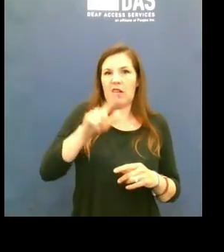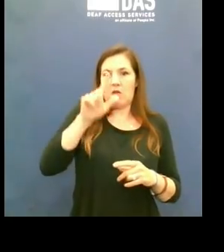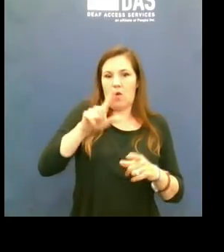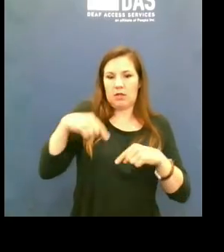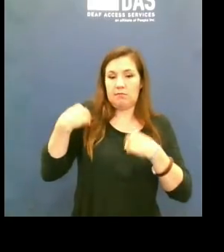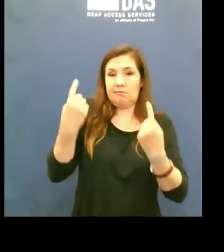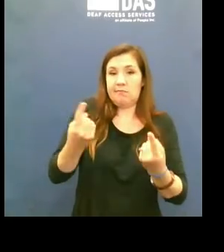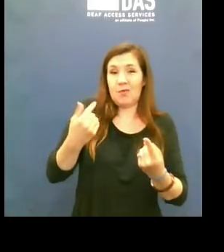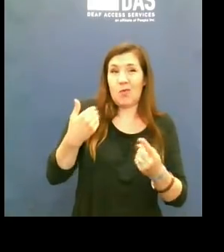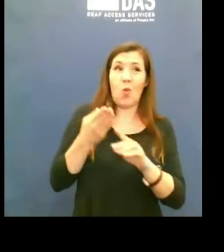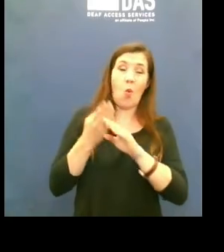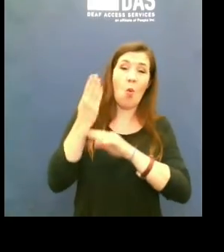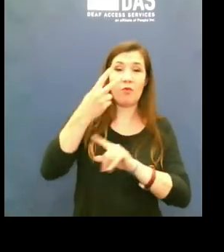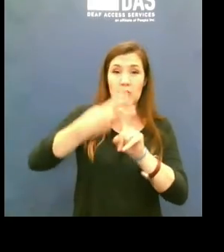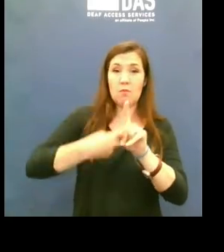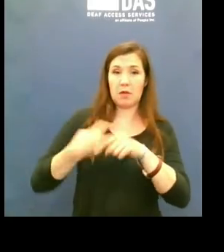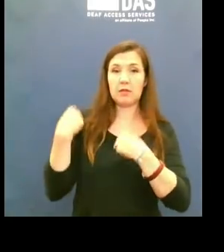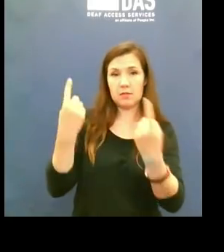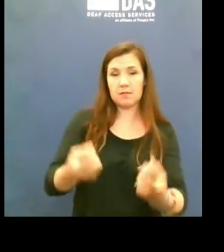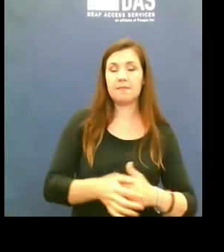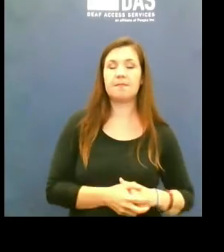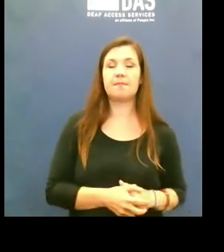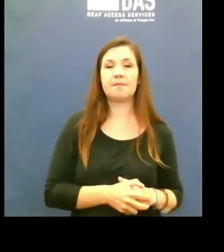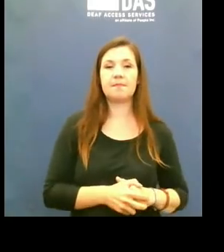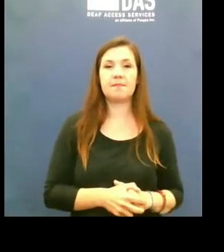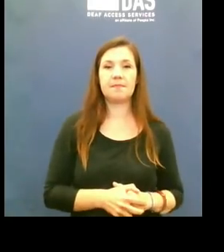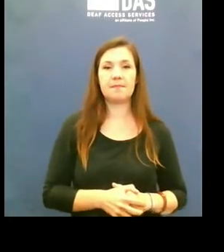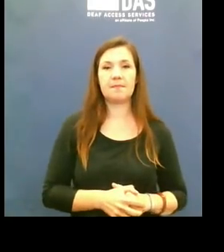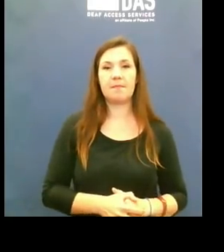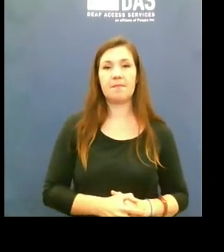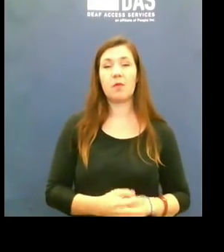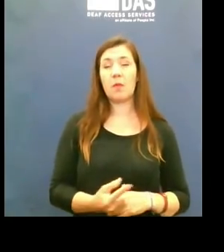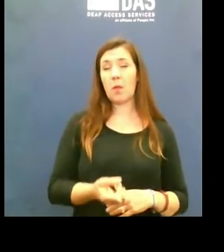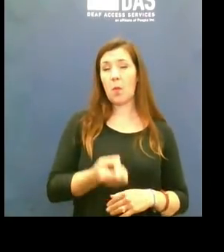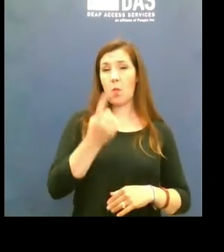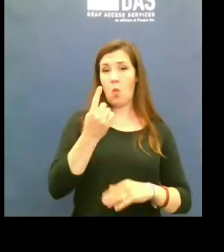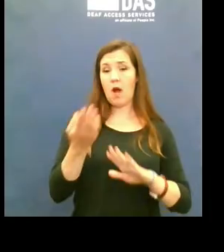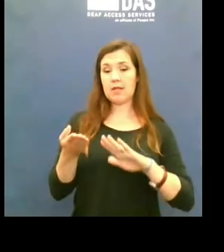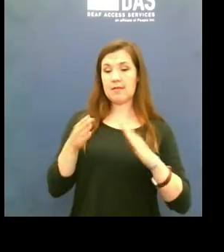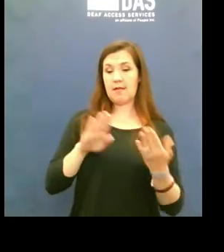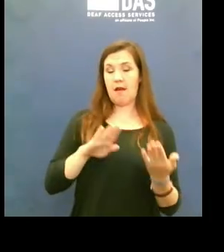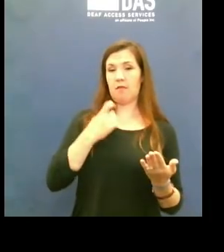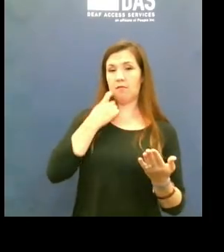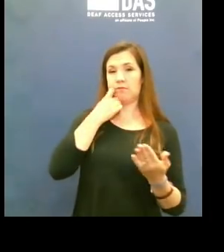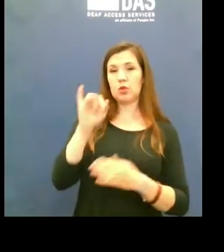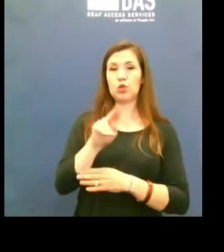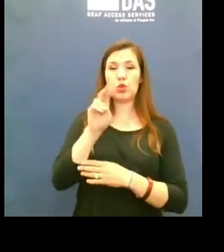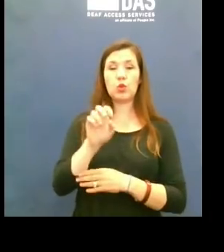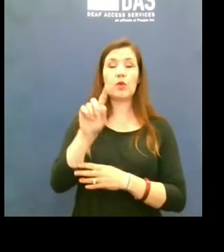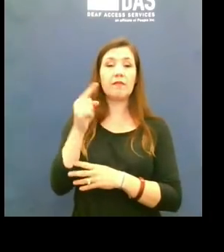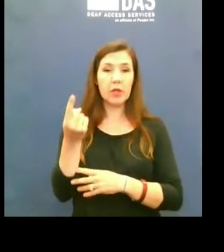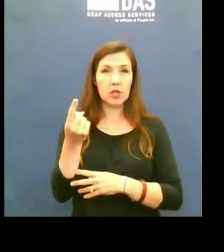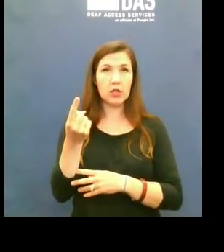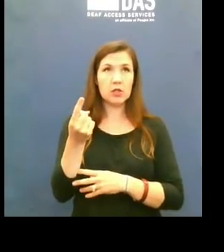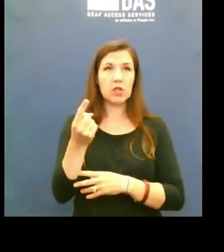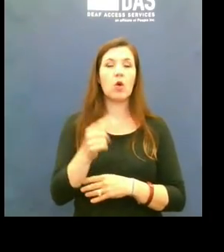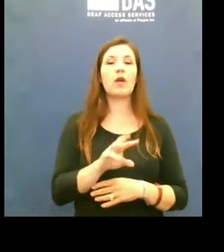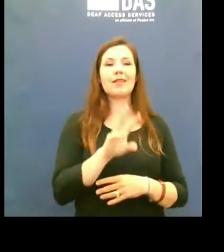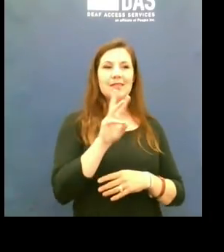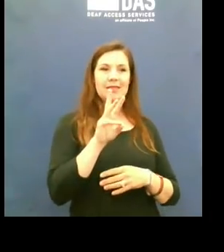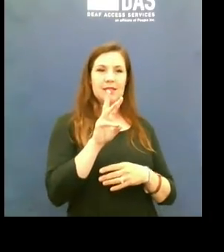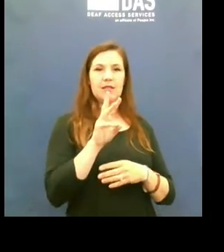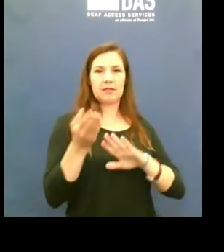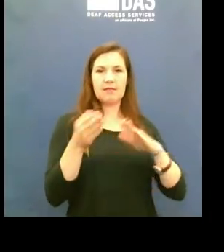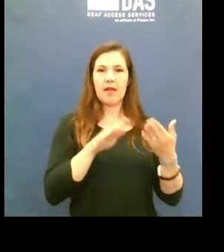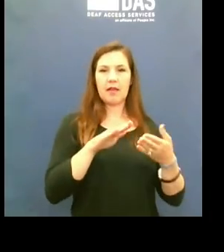in more than 2 months. And we did have 1 death on June 1st. We had 6 deaths in area